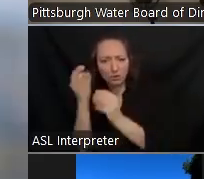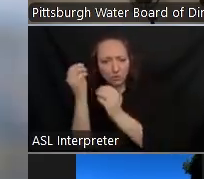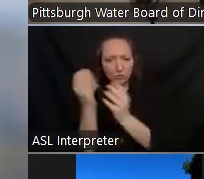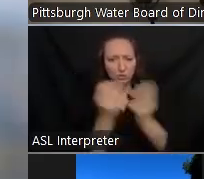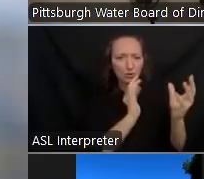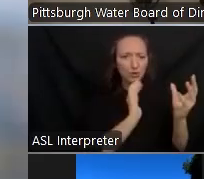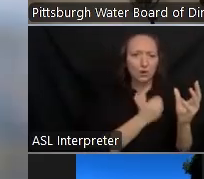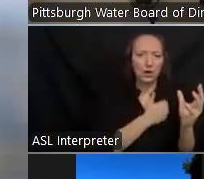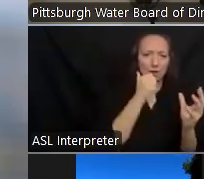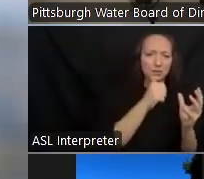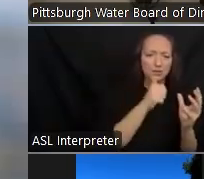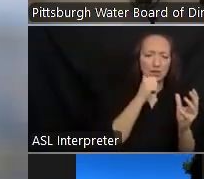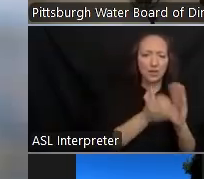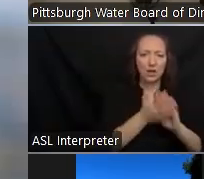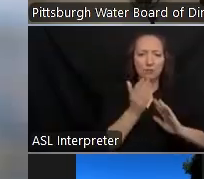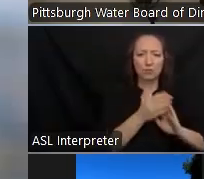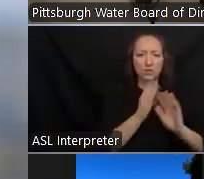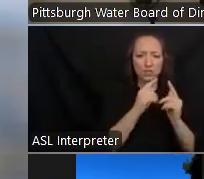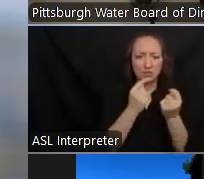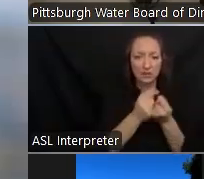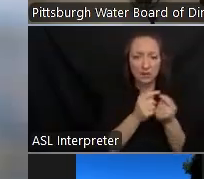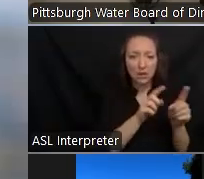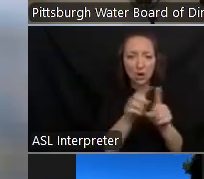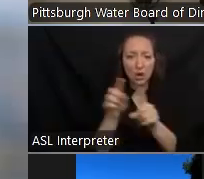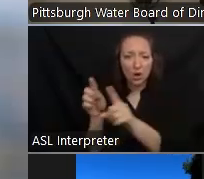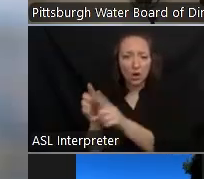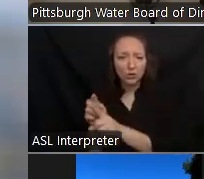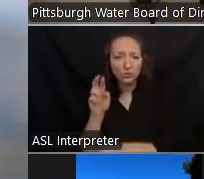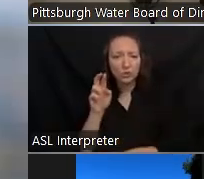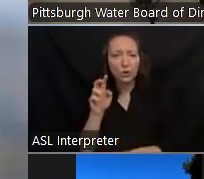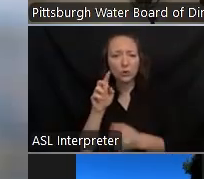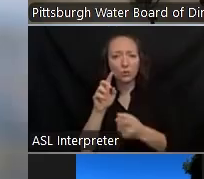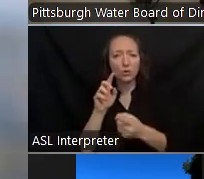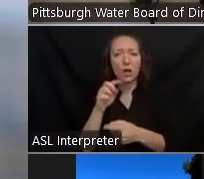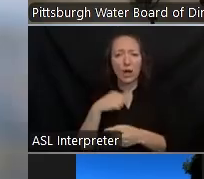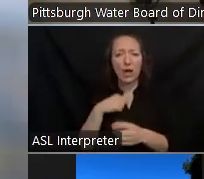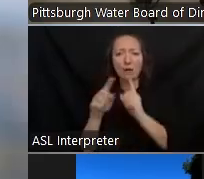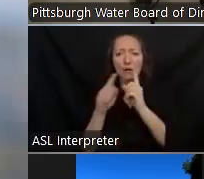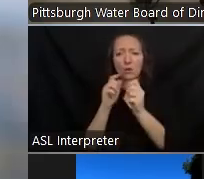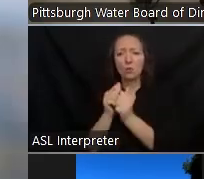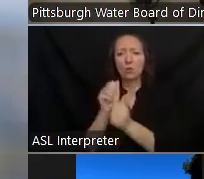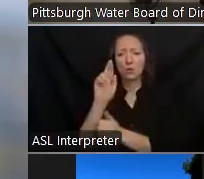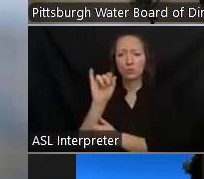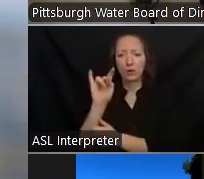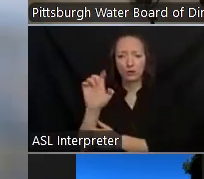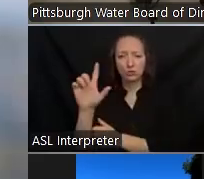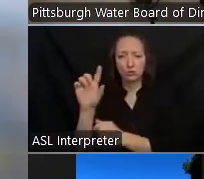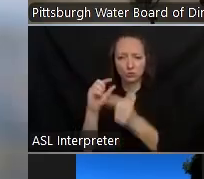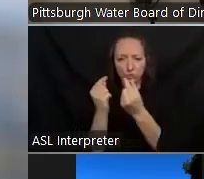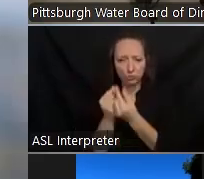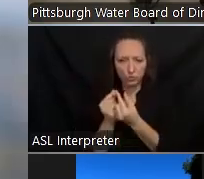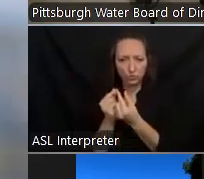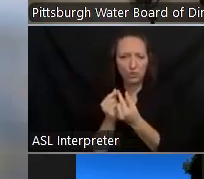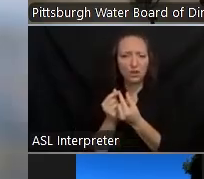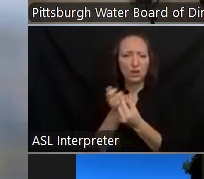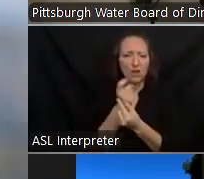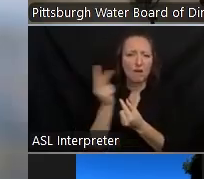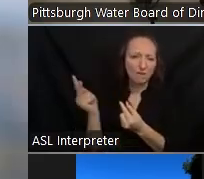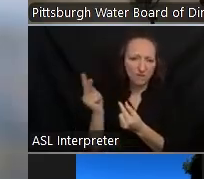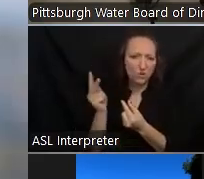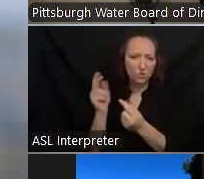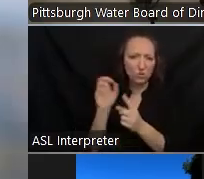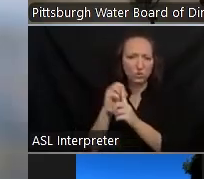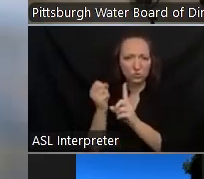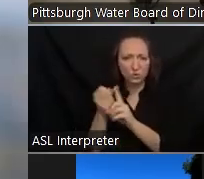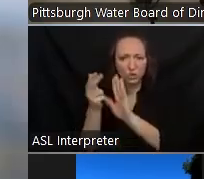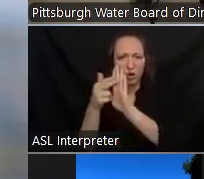Rachel's group, but I did see in a few cases, the contractors all have their own health and safety plan. And I think a lot of those were